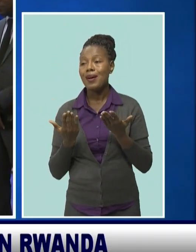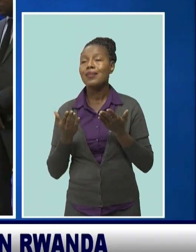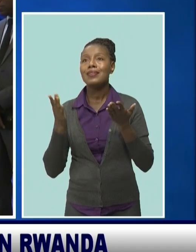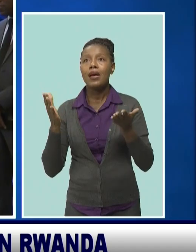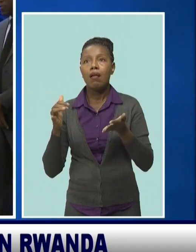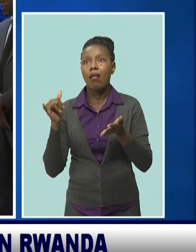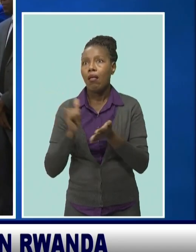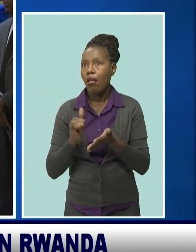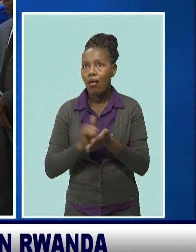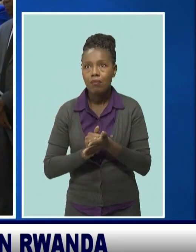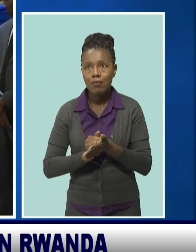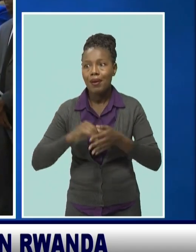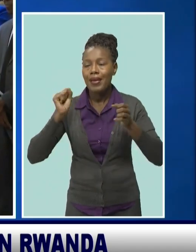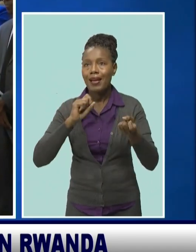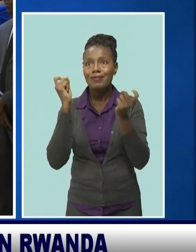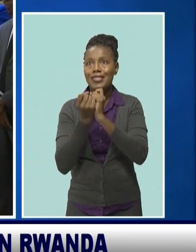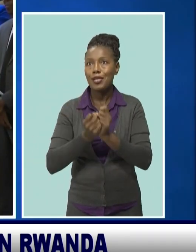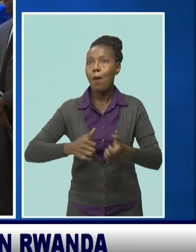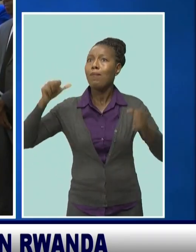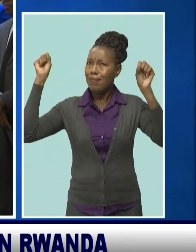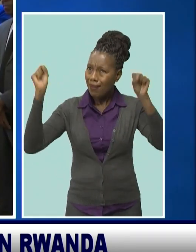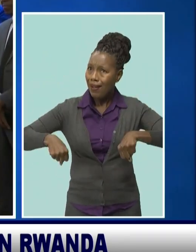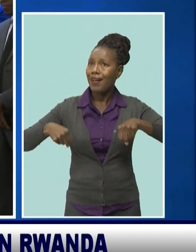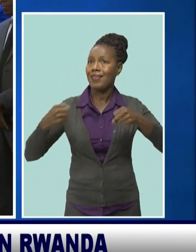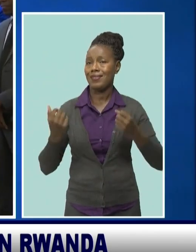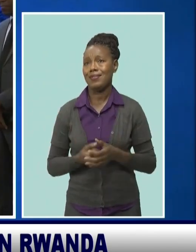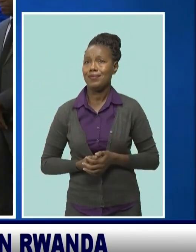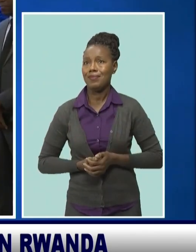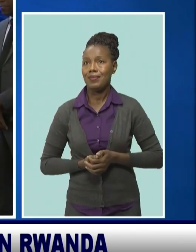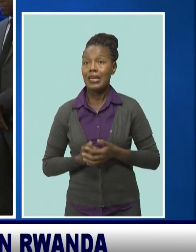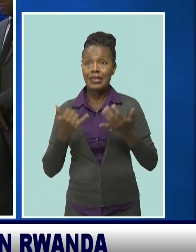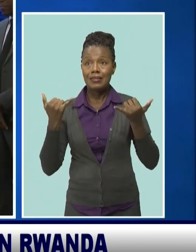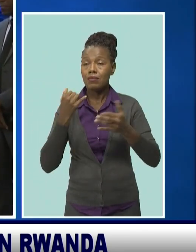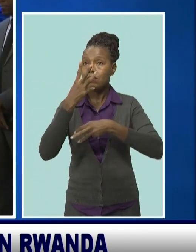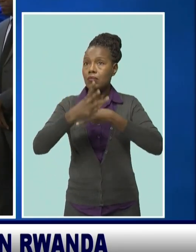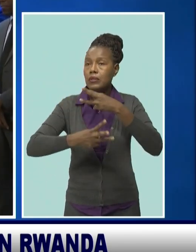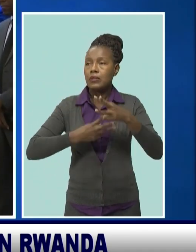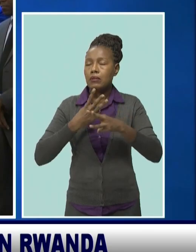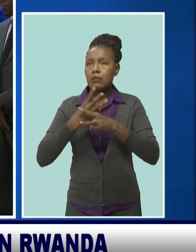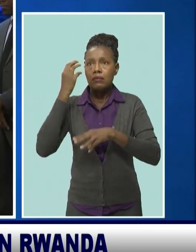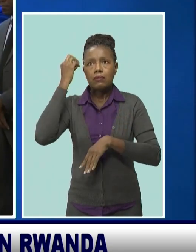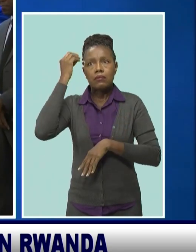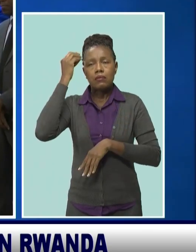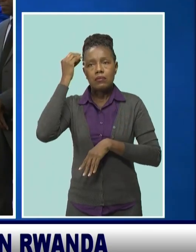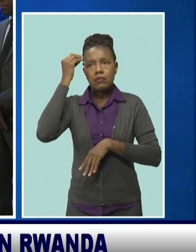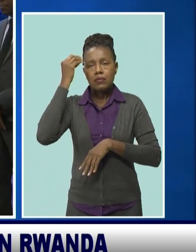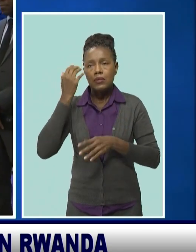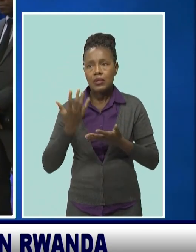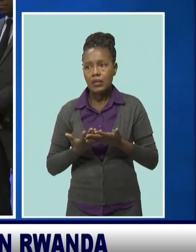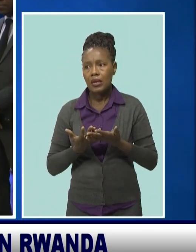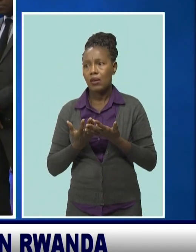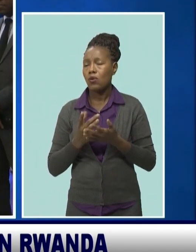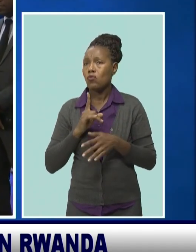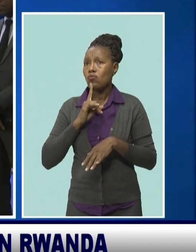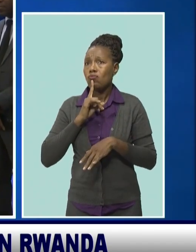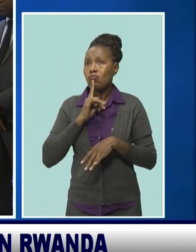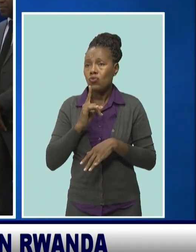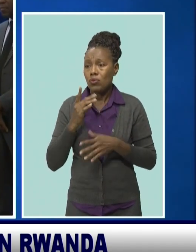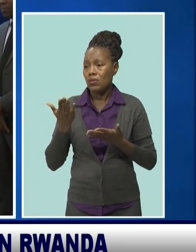possible. And I think that in today's world, when we consider truly what is